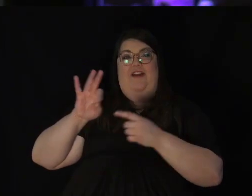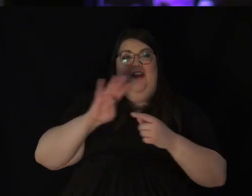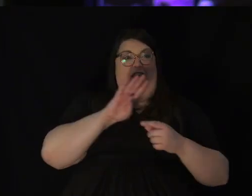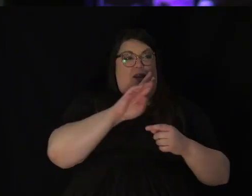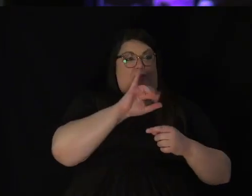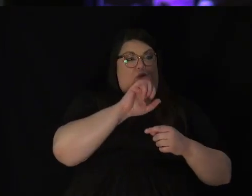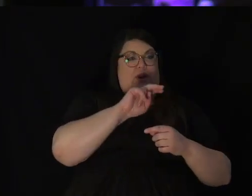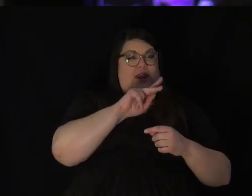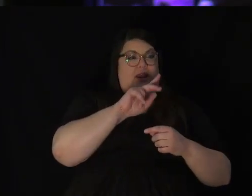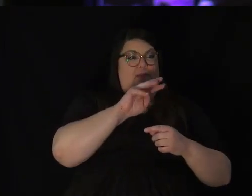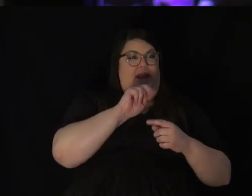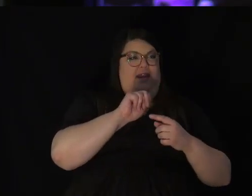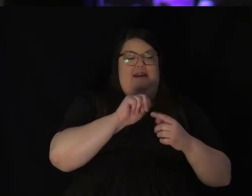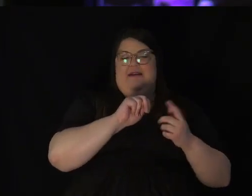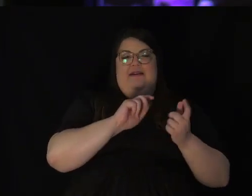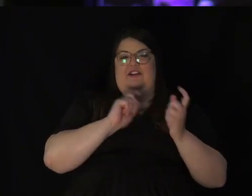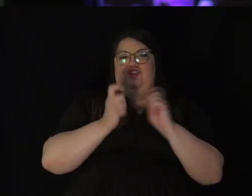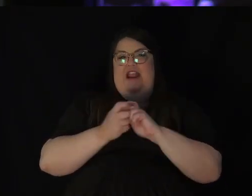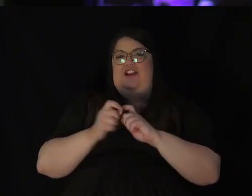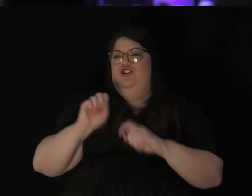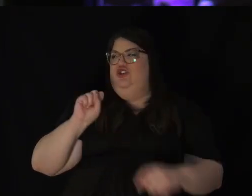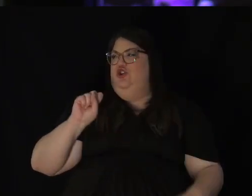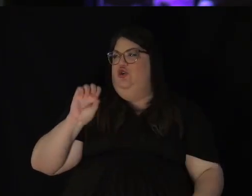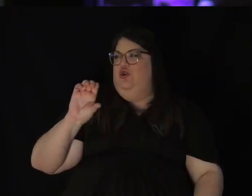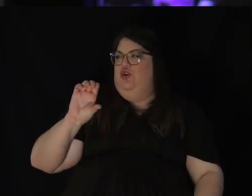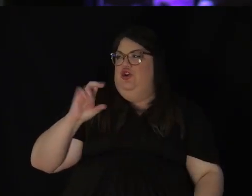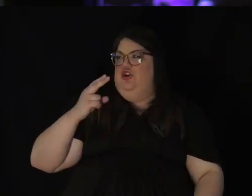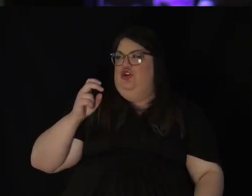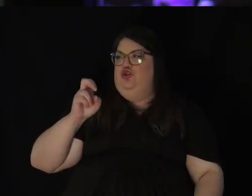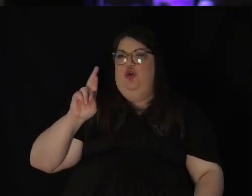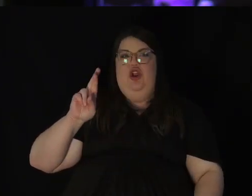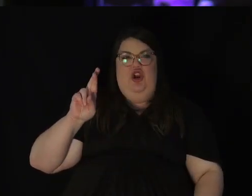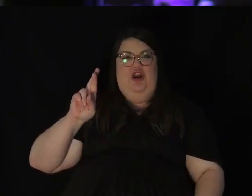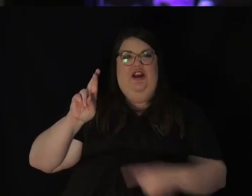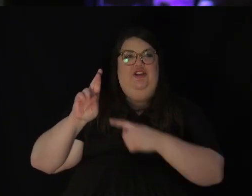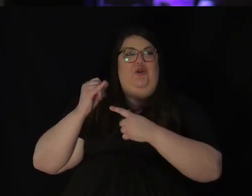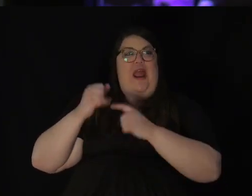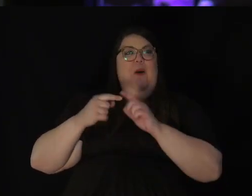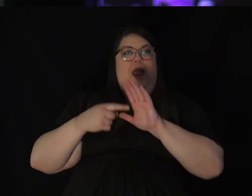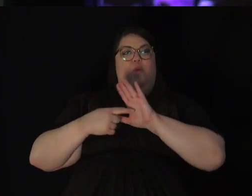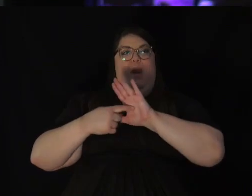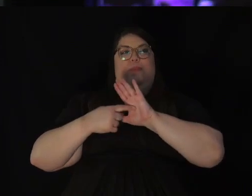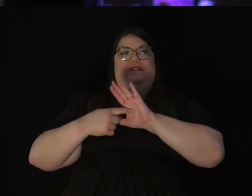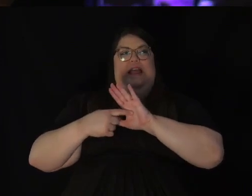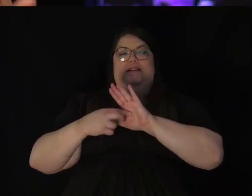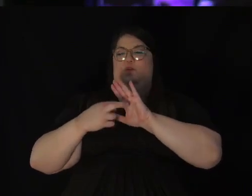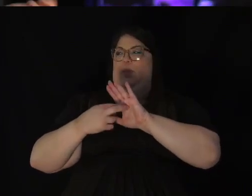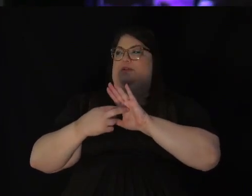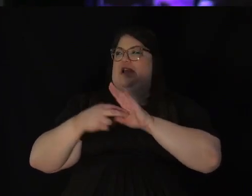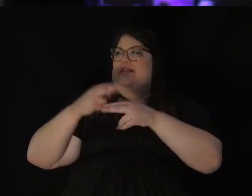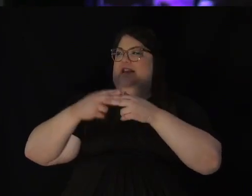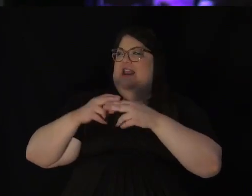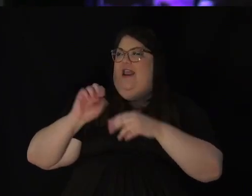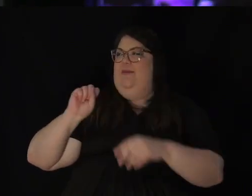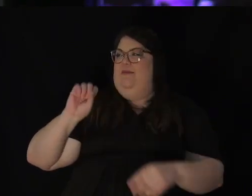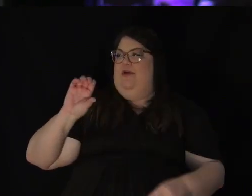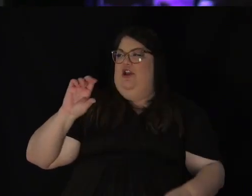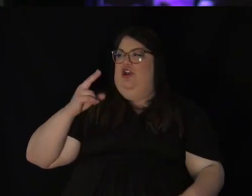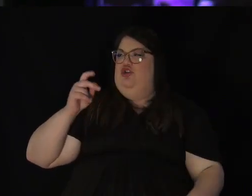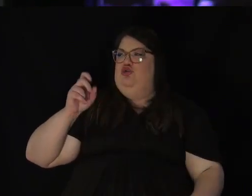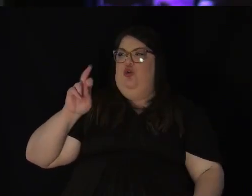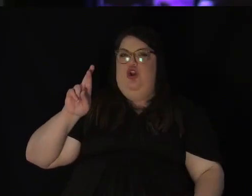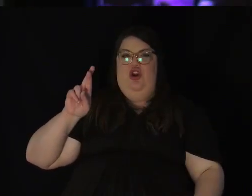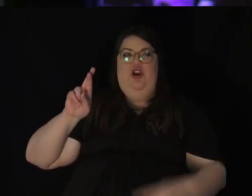now bear the Schuler name, and I represent the name of Schuler. We are the bride